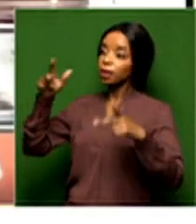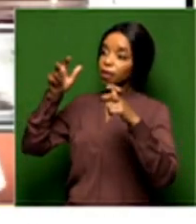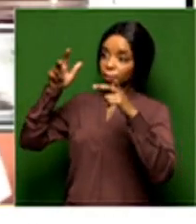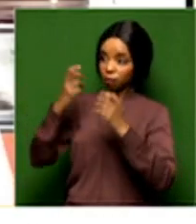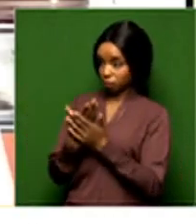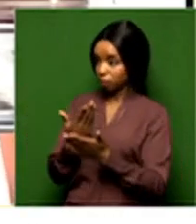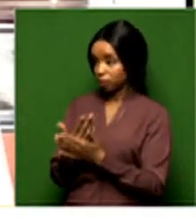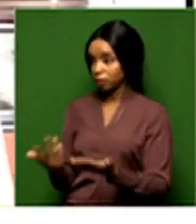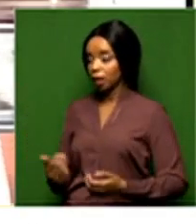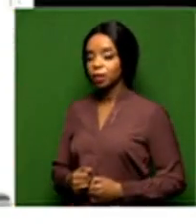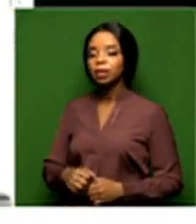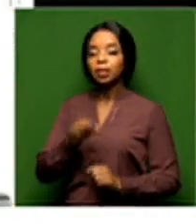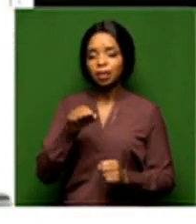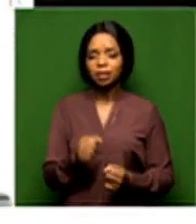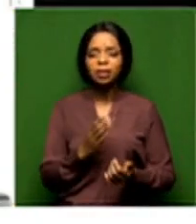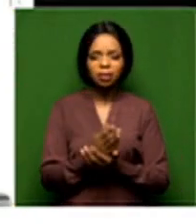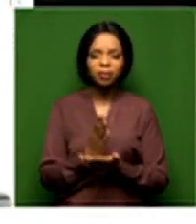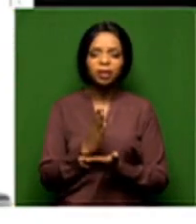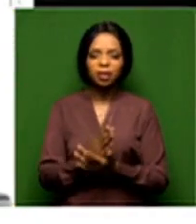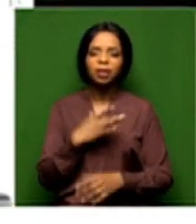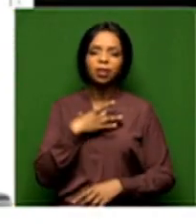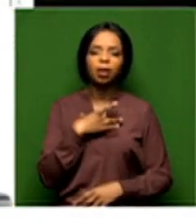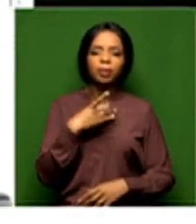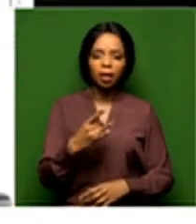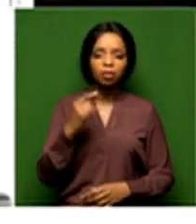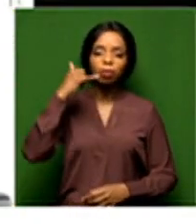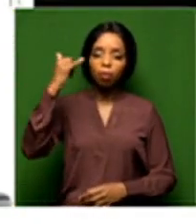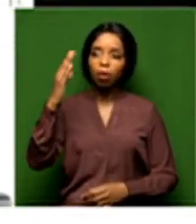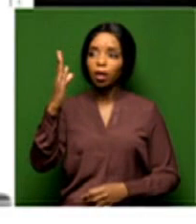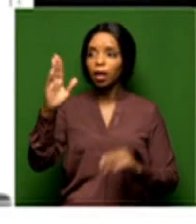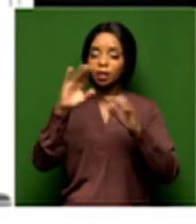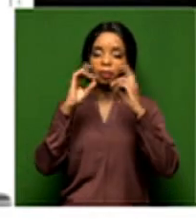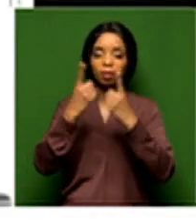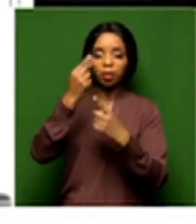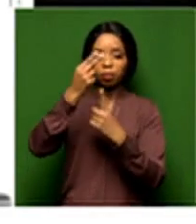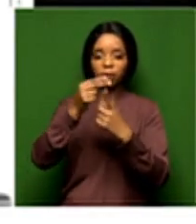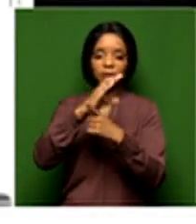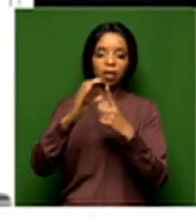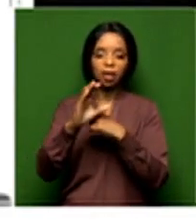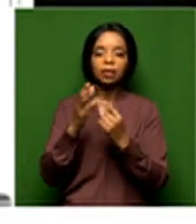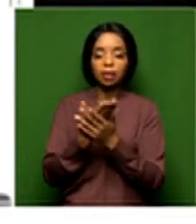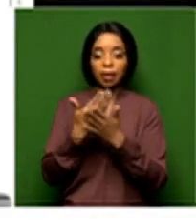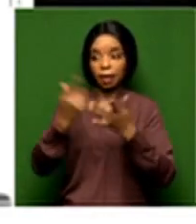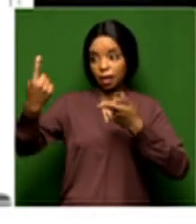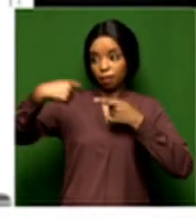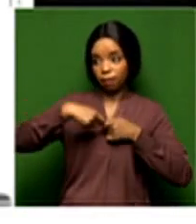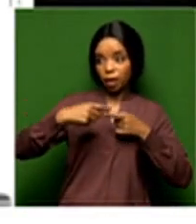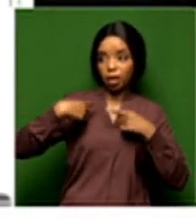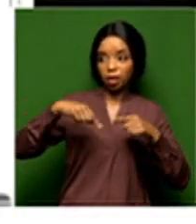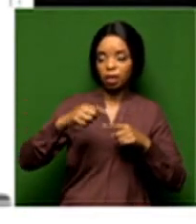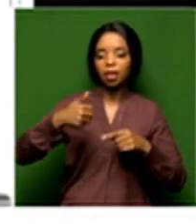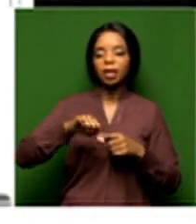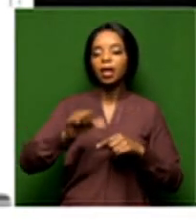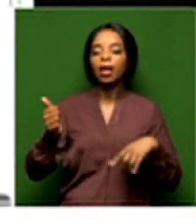Yes, definitely. I'd like to call the Department of Arts and Culture to fund us so I can give other SMMEs in other provinces as well,